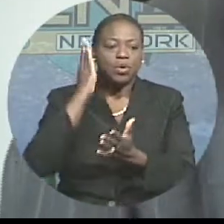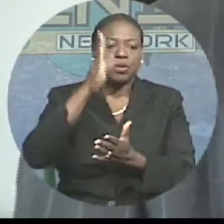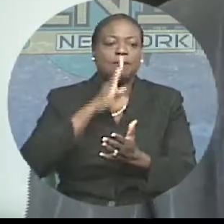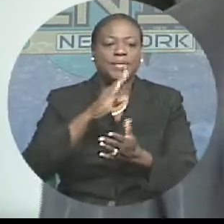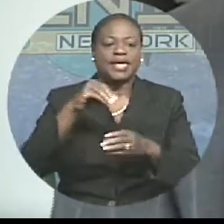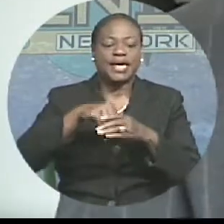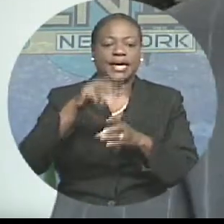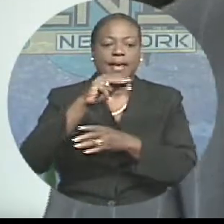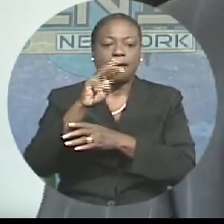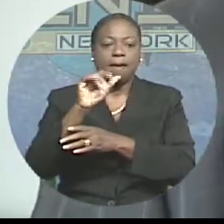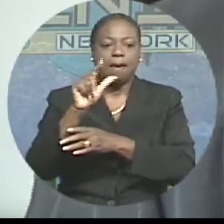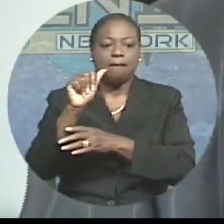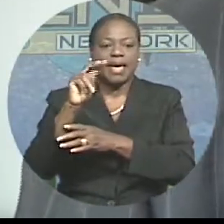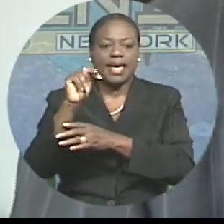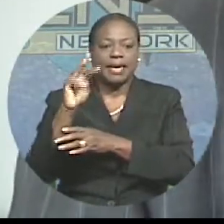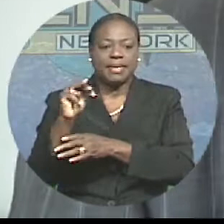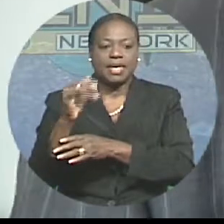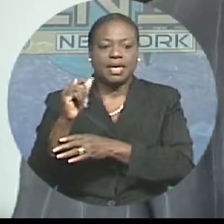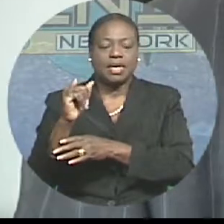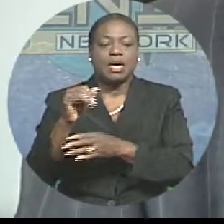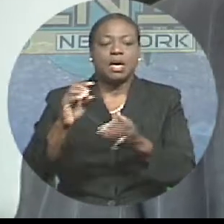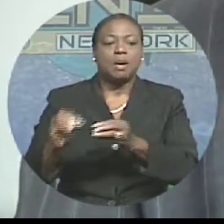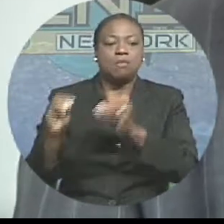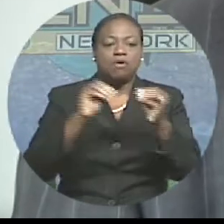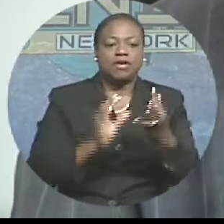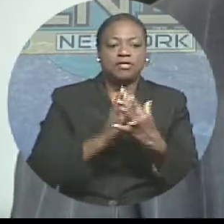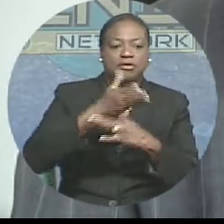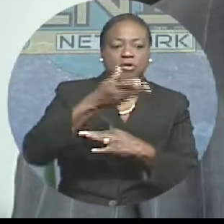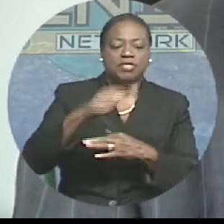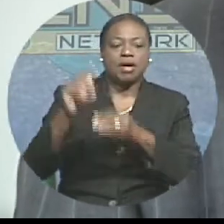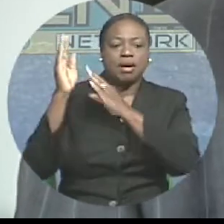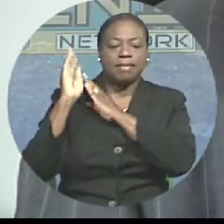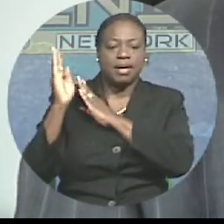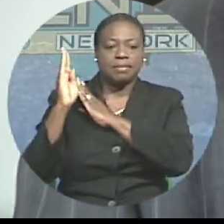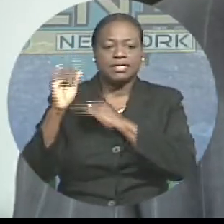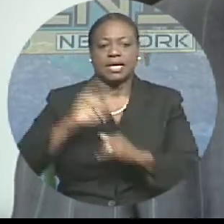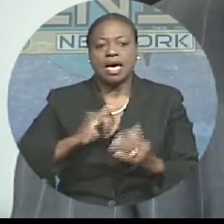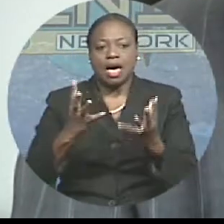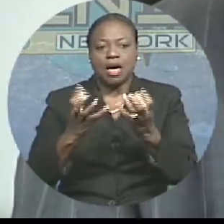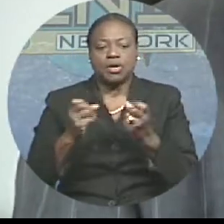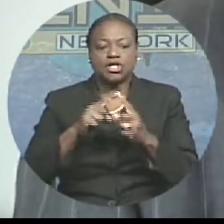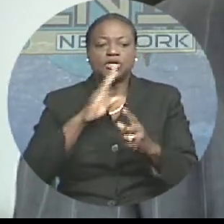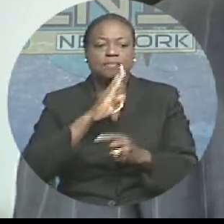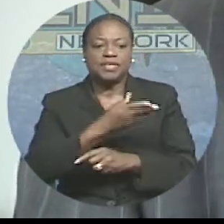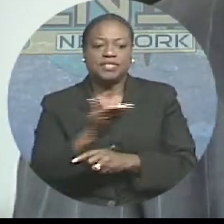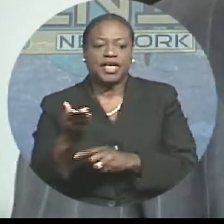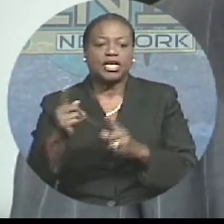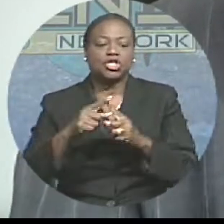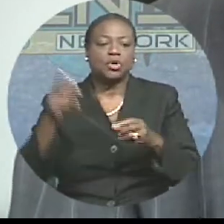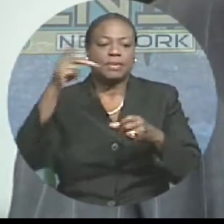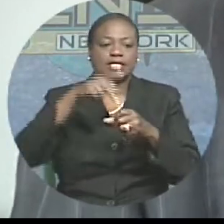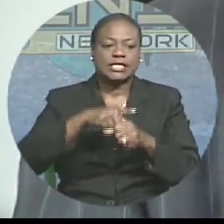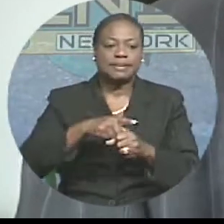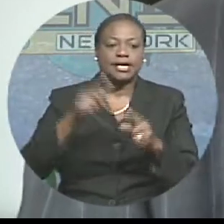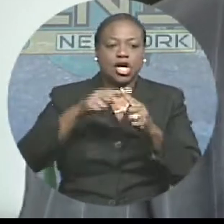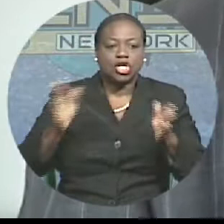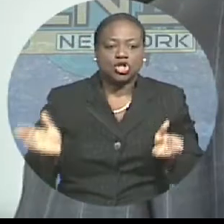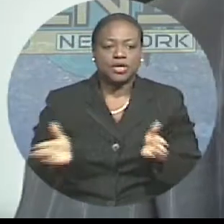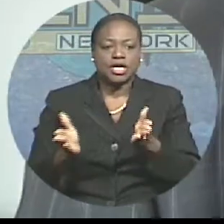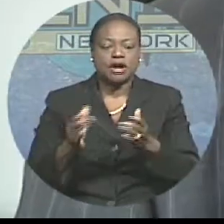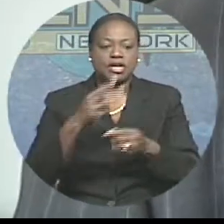essentially moving to and through the Bahamas. And so I wanted to be there to participate, to encourage